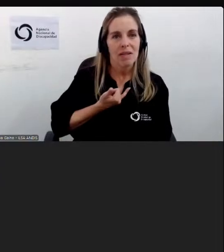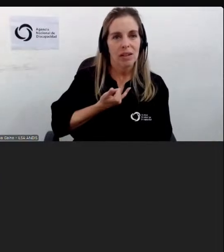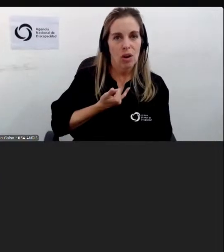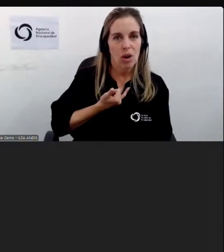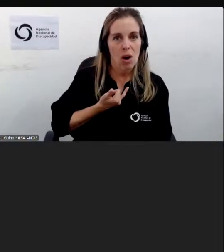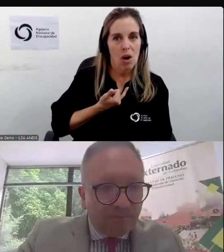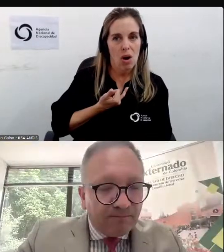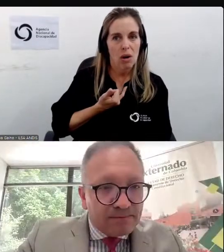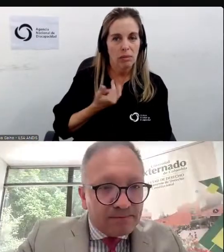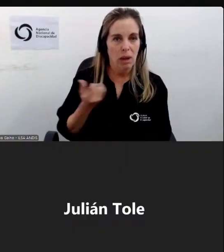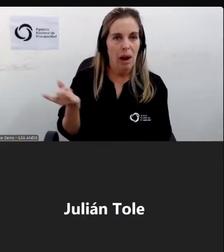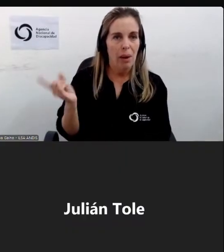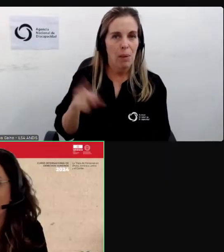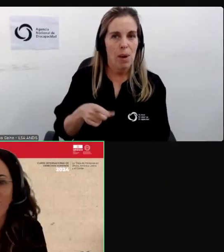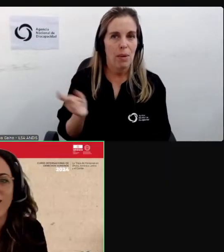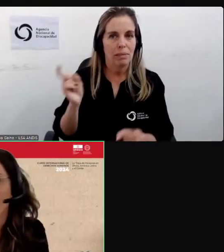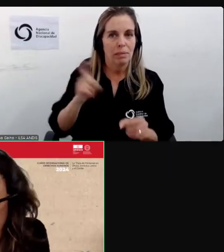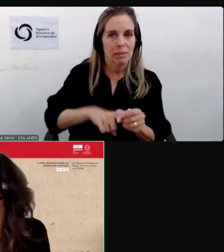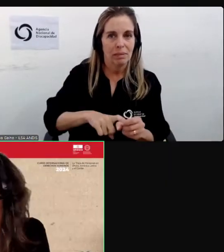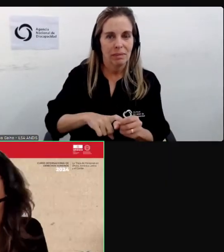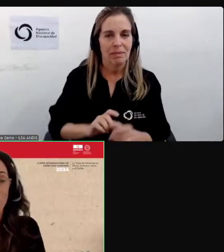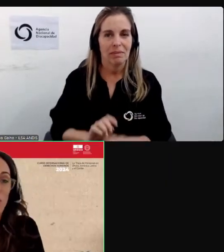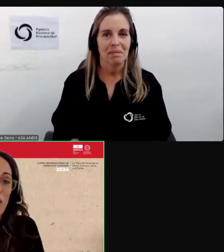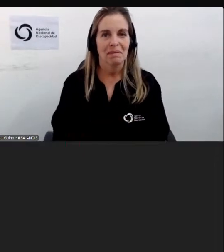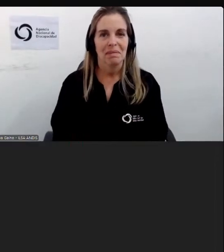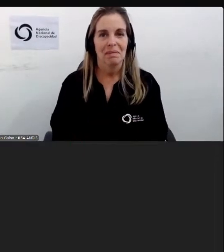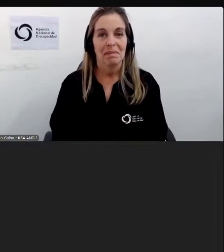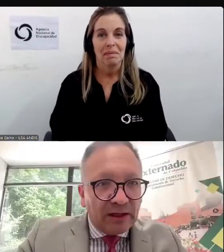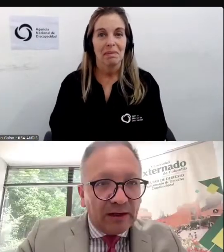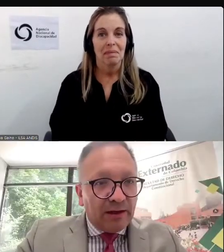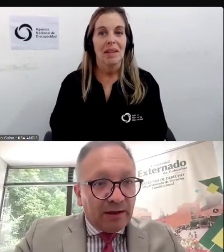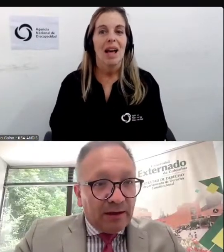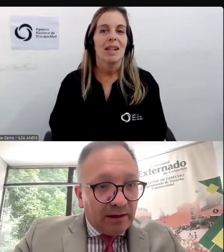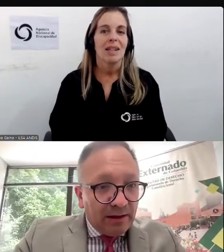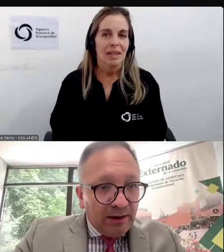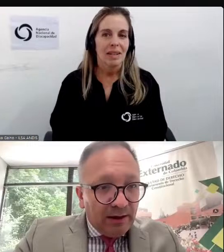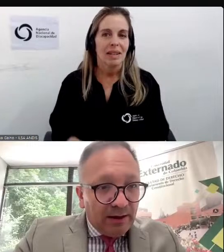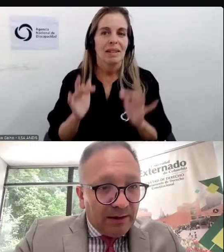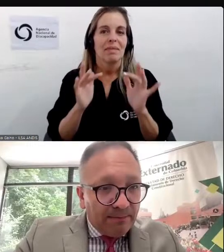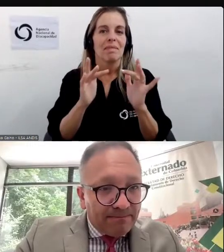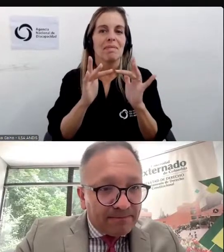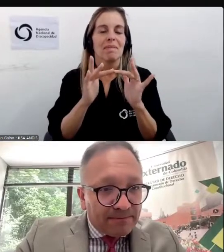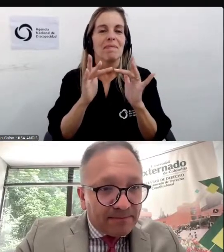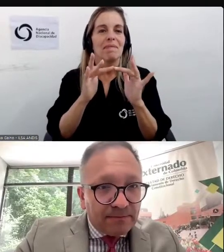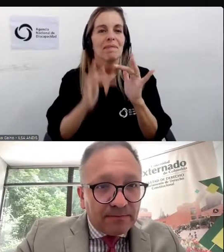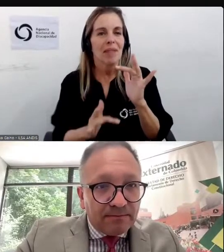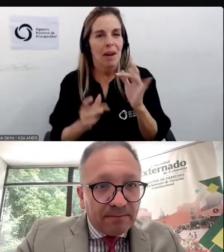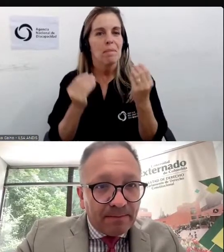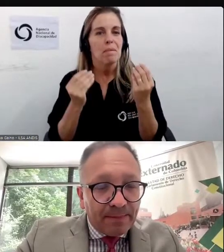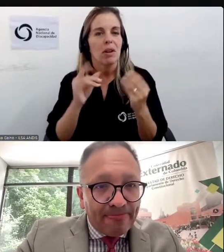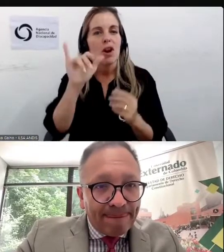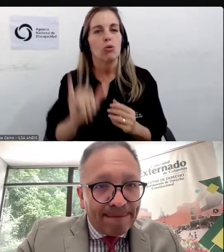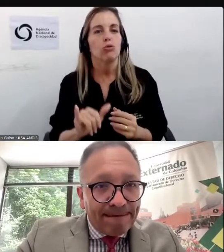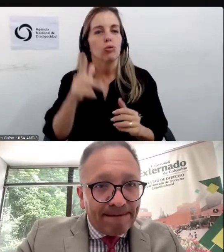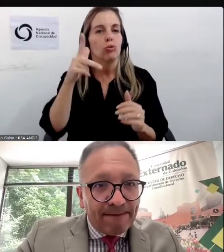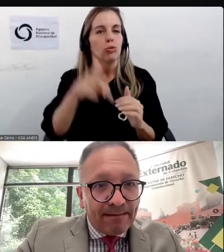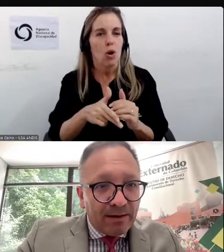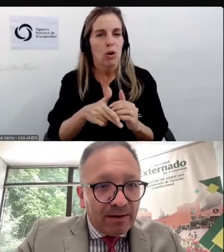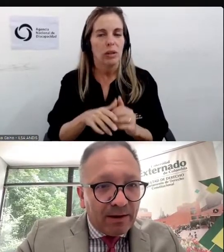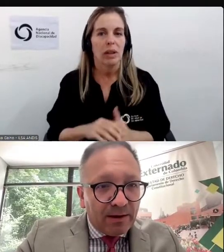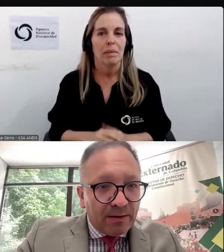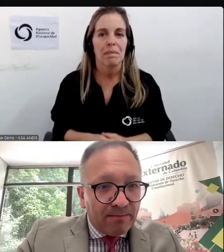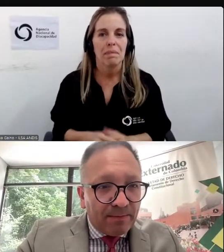The speaker has told us that he will be connecting in a couple of minutes. I mean, there was